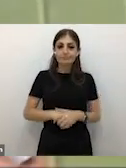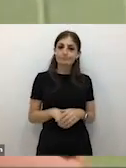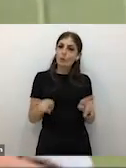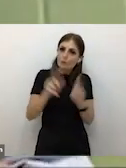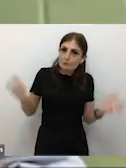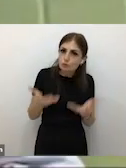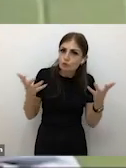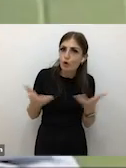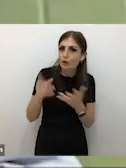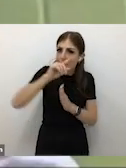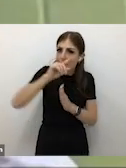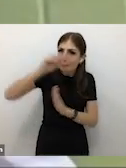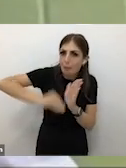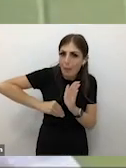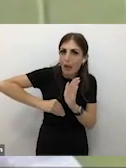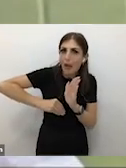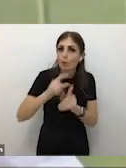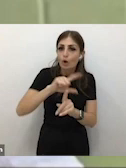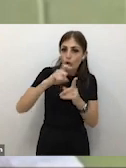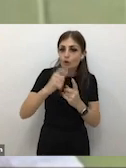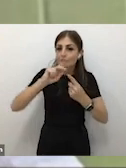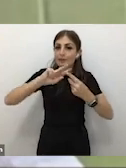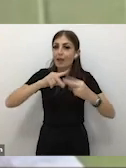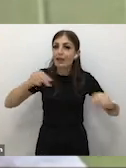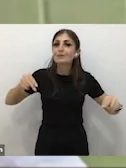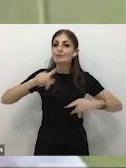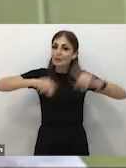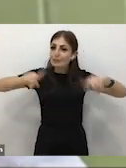encourage applications from culturally and linguistically